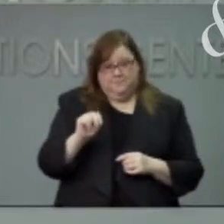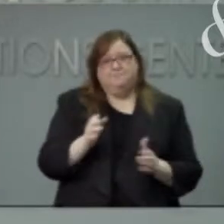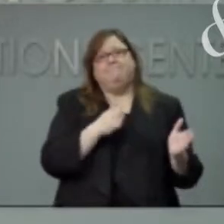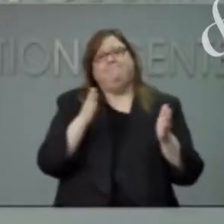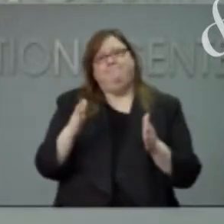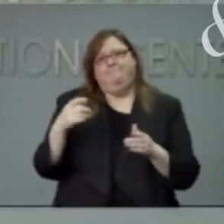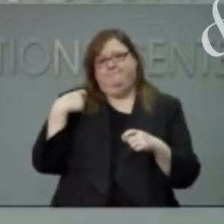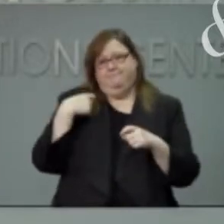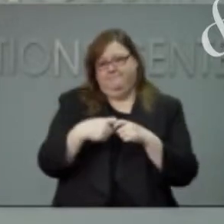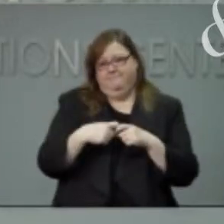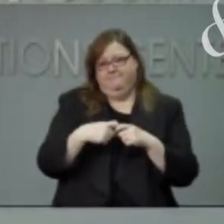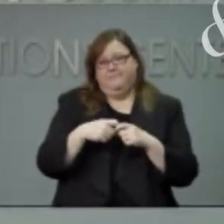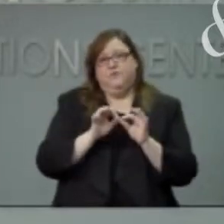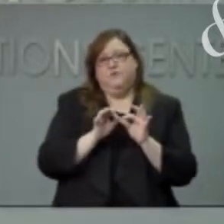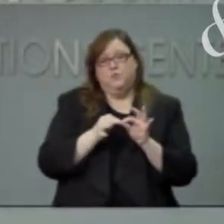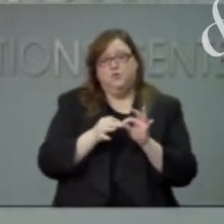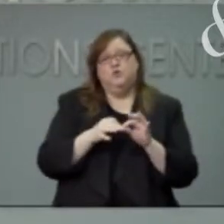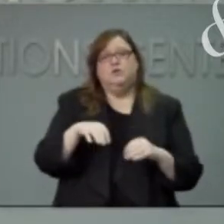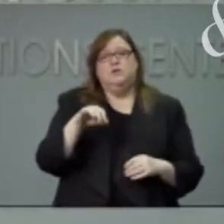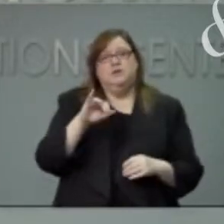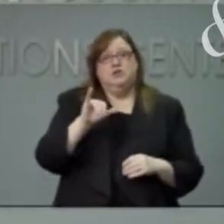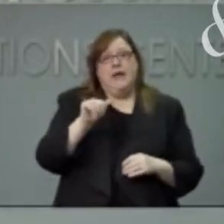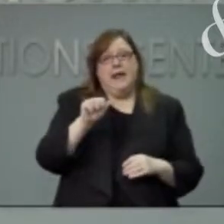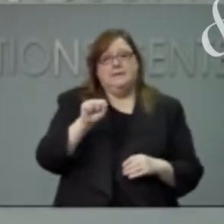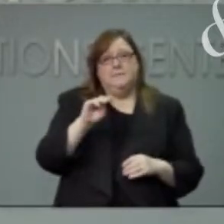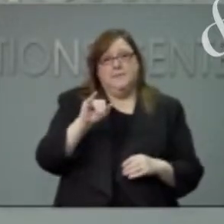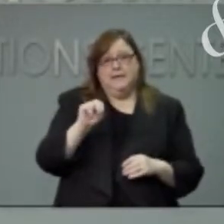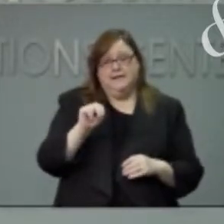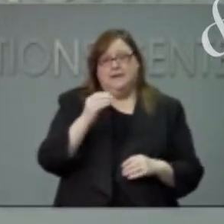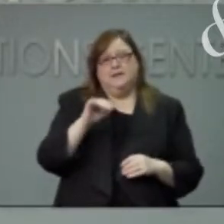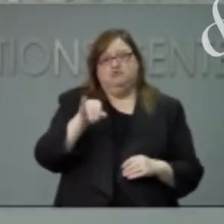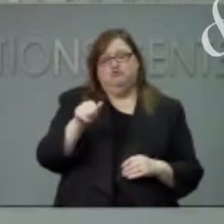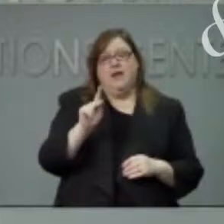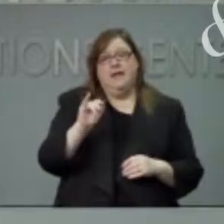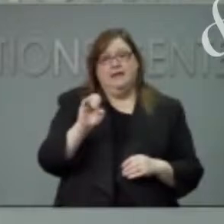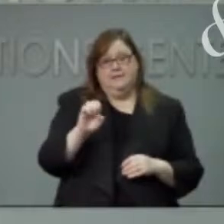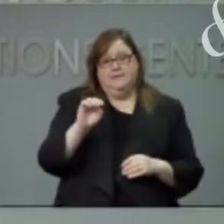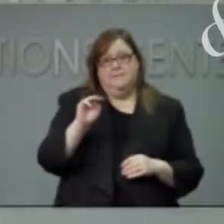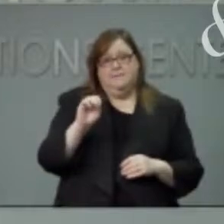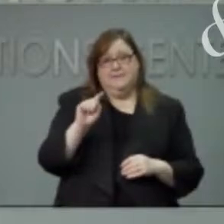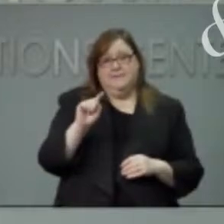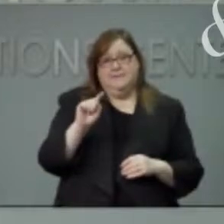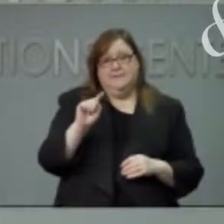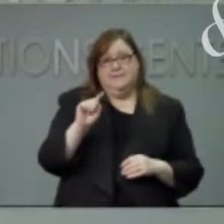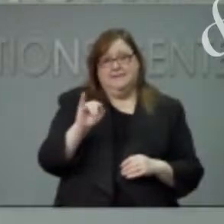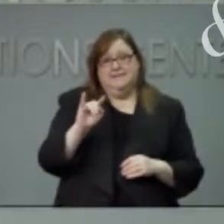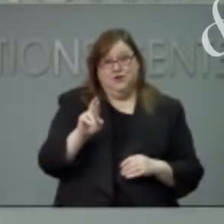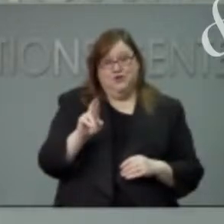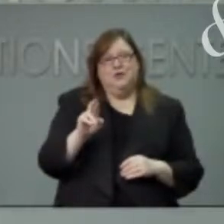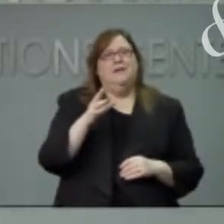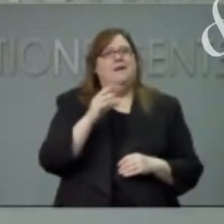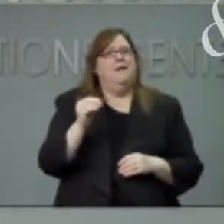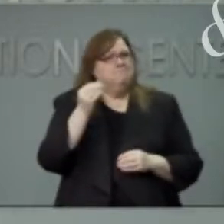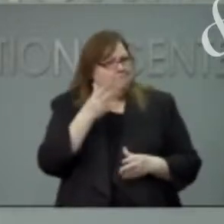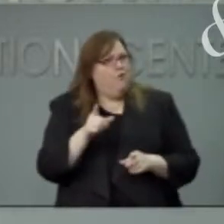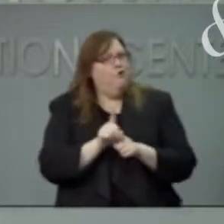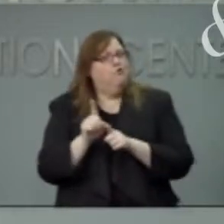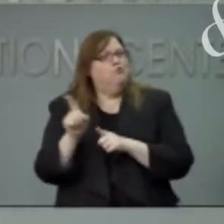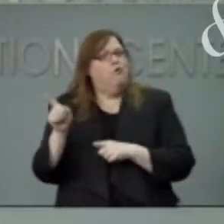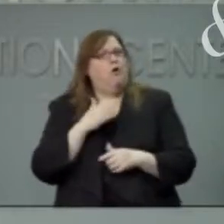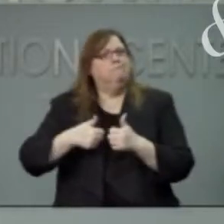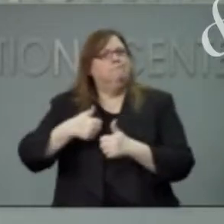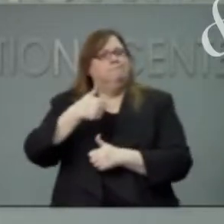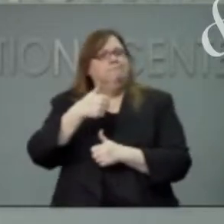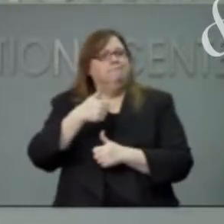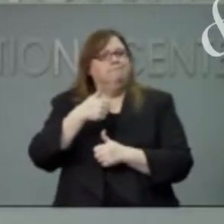We also have our Secretary of the Department of Public Safety, Eric Hooks, who has joined us as well. We'll now open it up